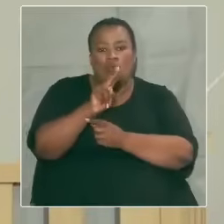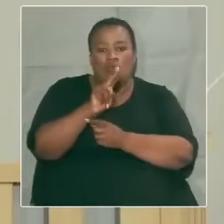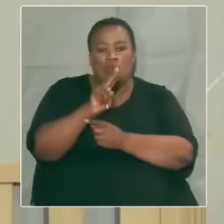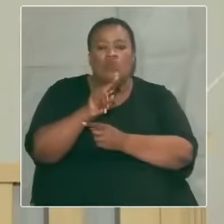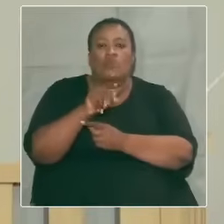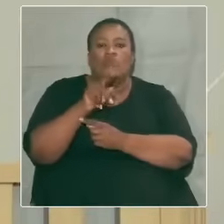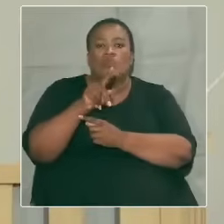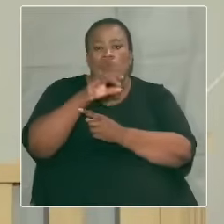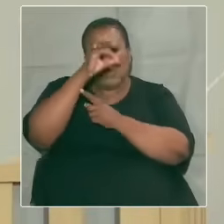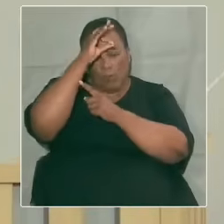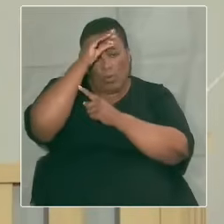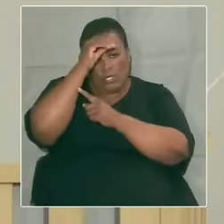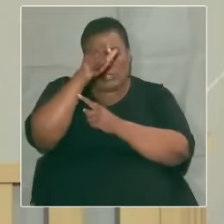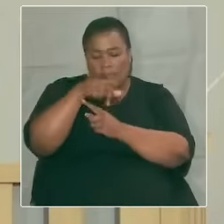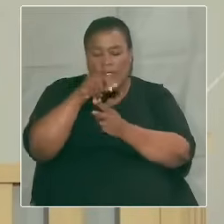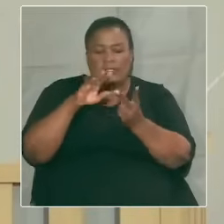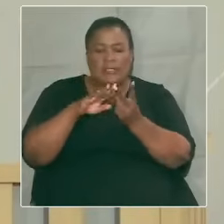officer.